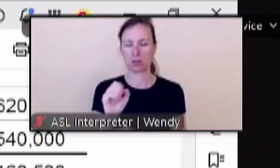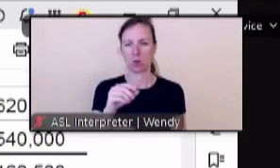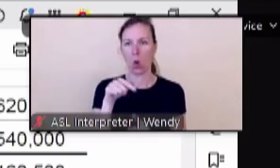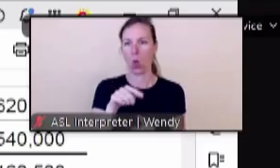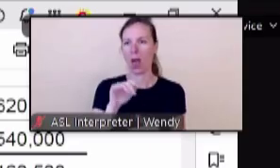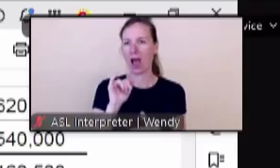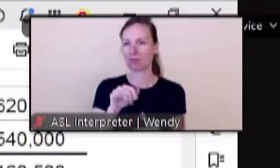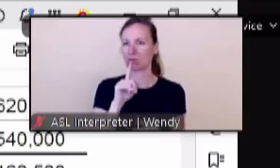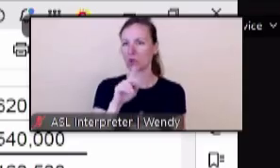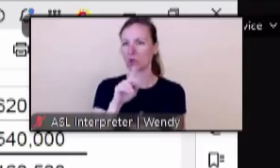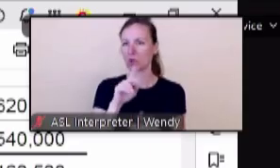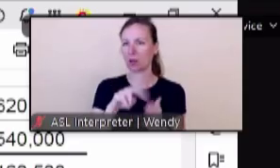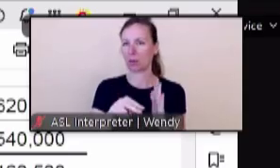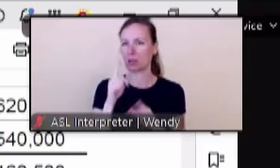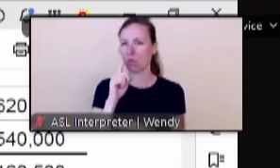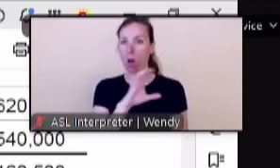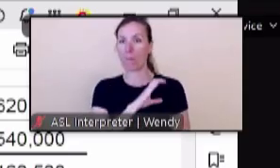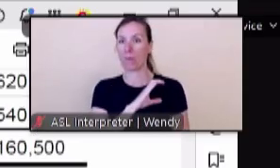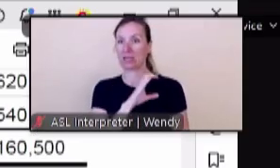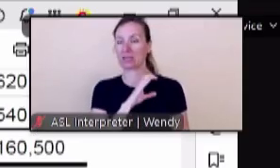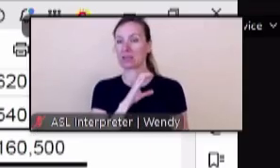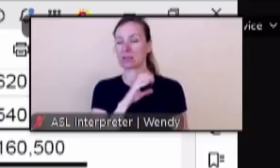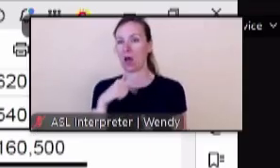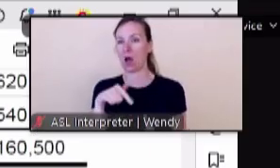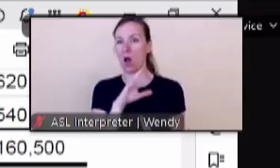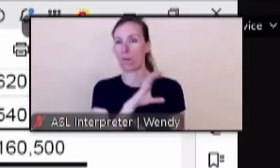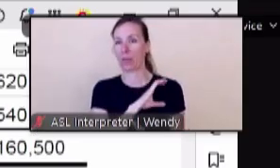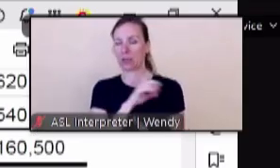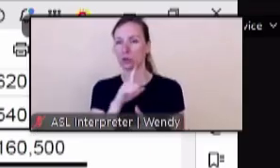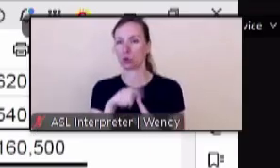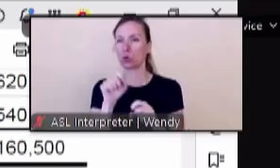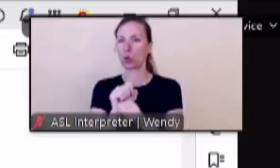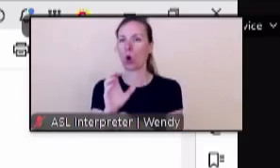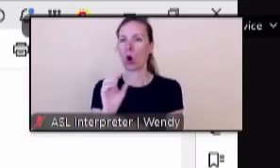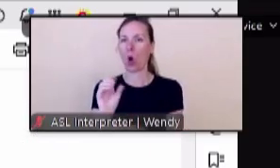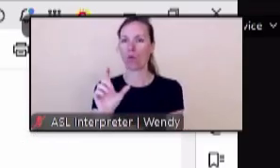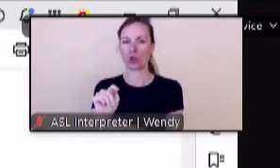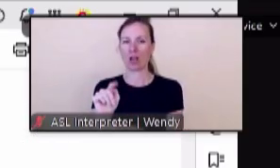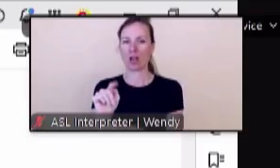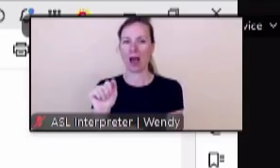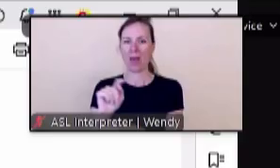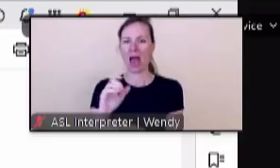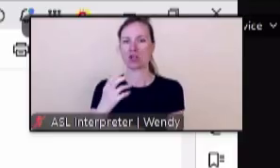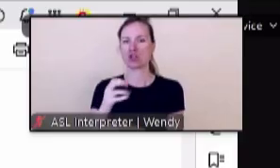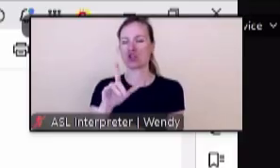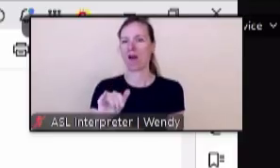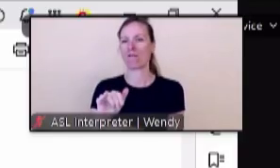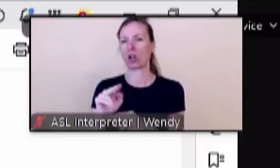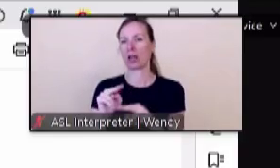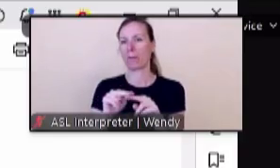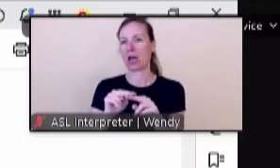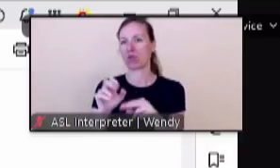All right, I'll move forward. Next page. There are no other questions.